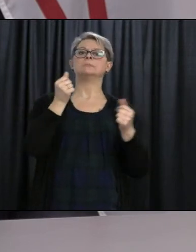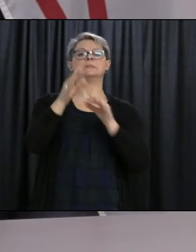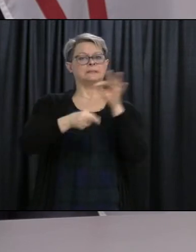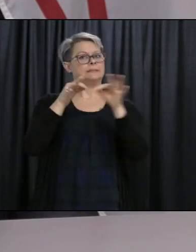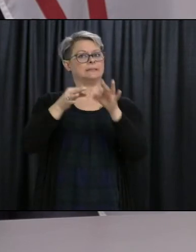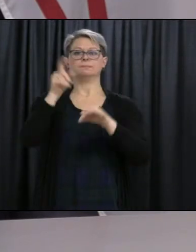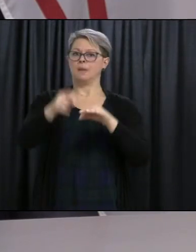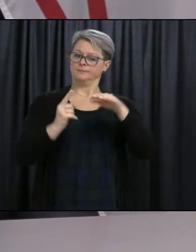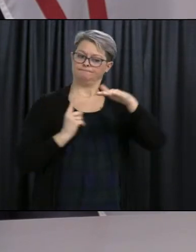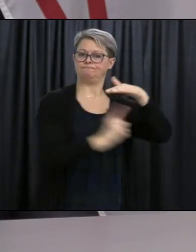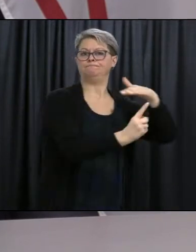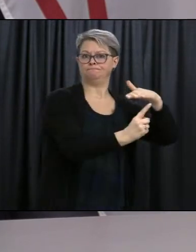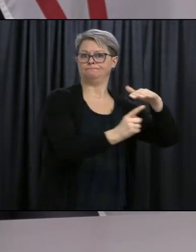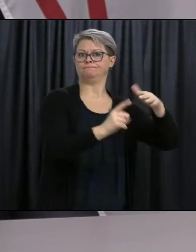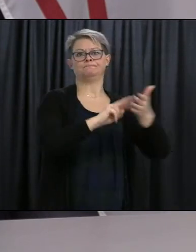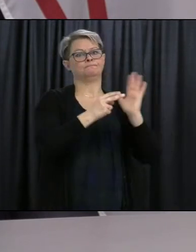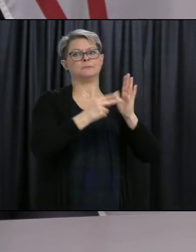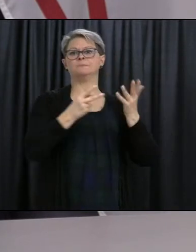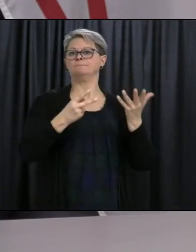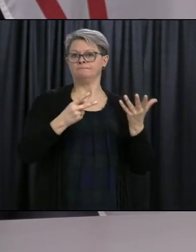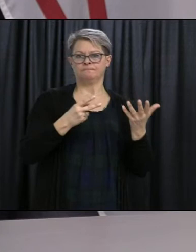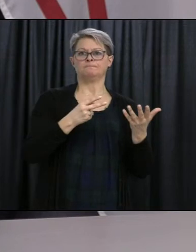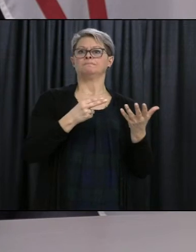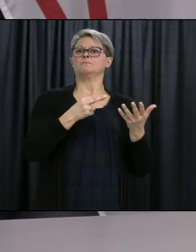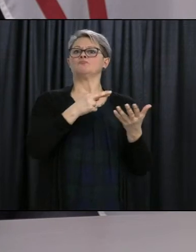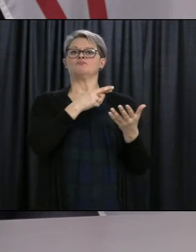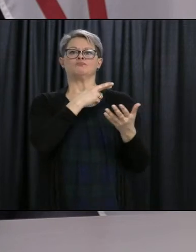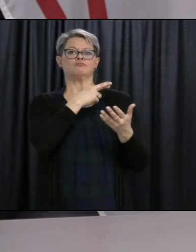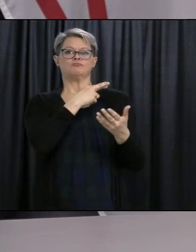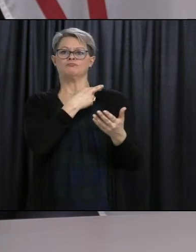cultural, other arts and cultural